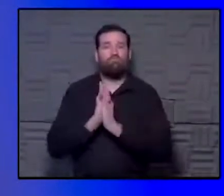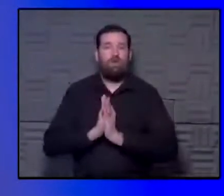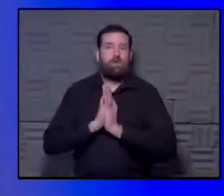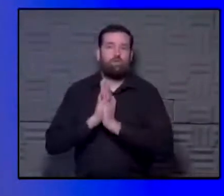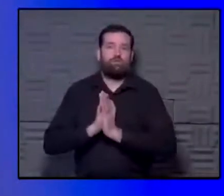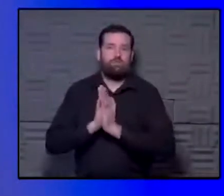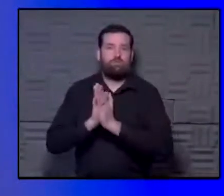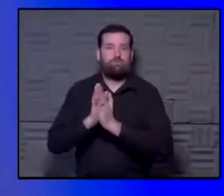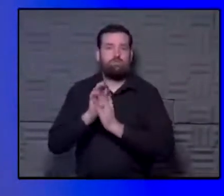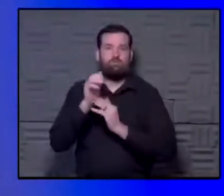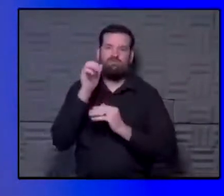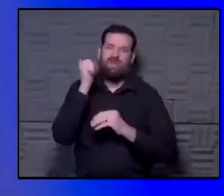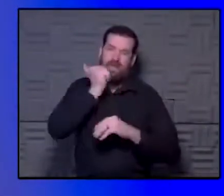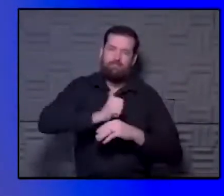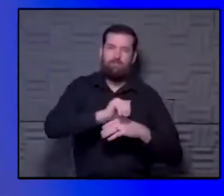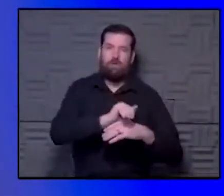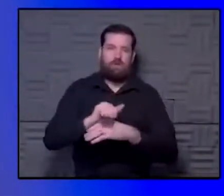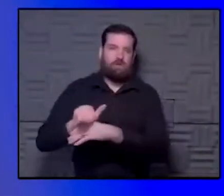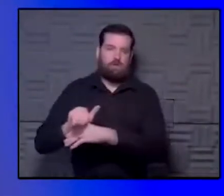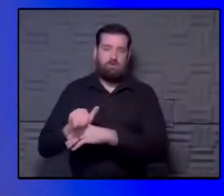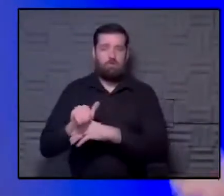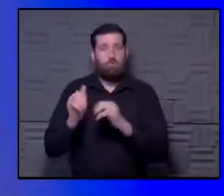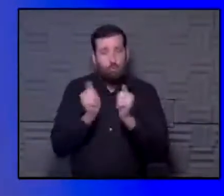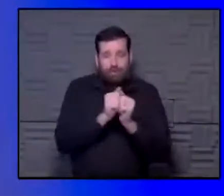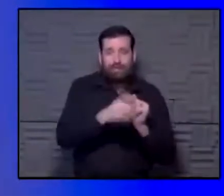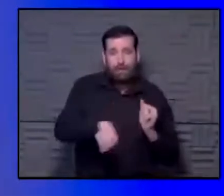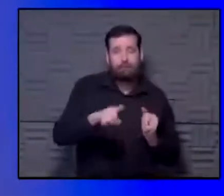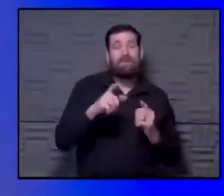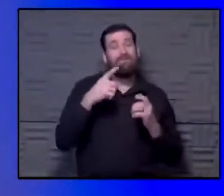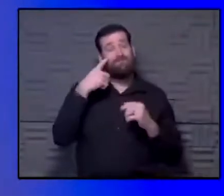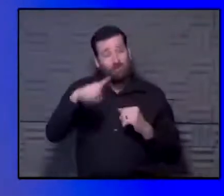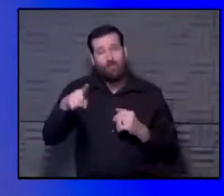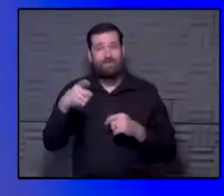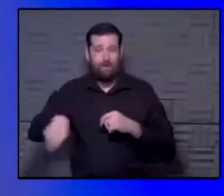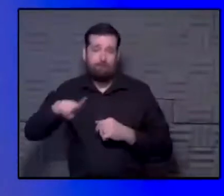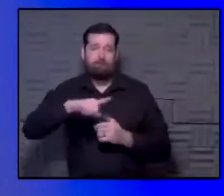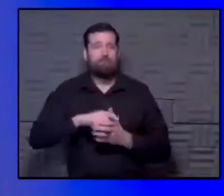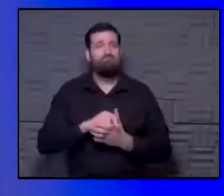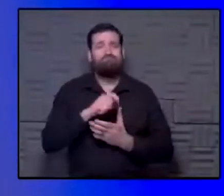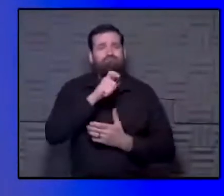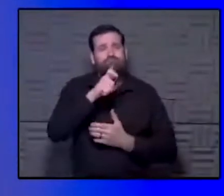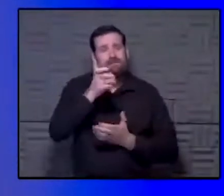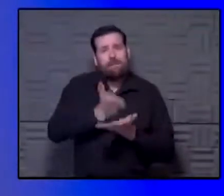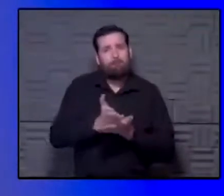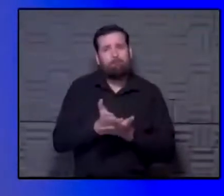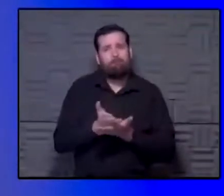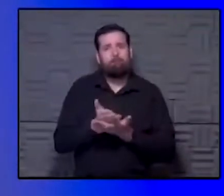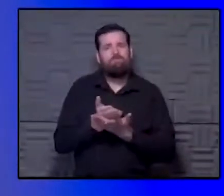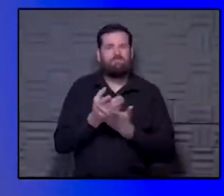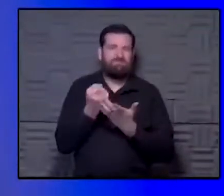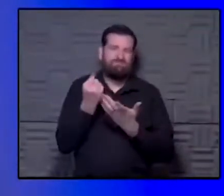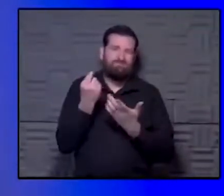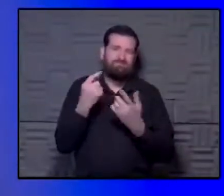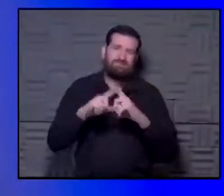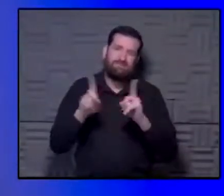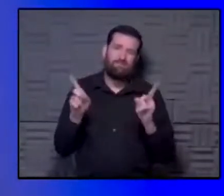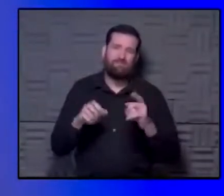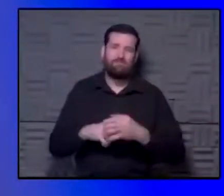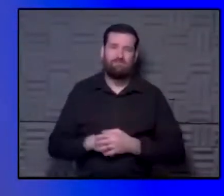them, with them. And I haven't stopped. It's just different. And